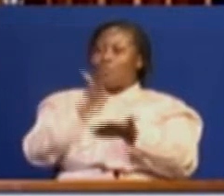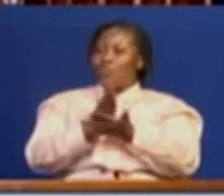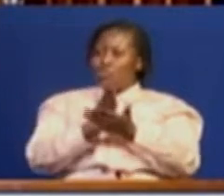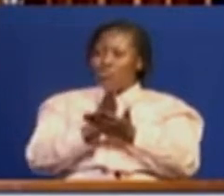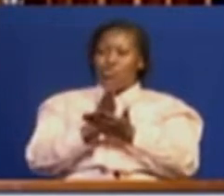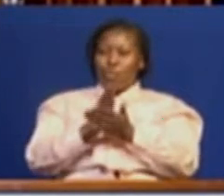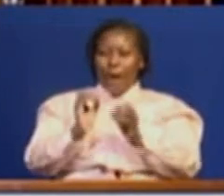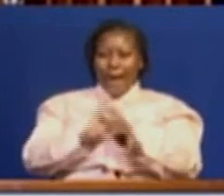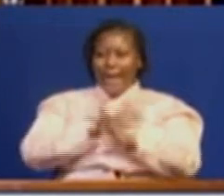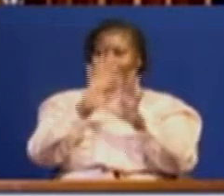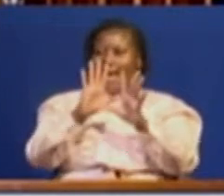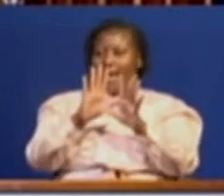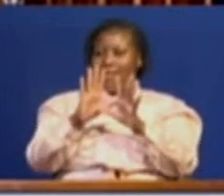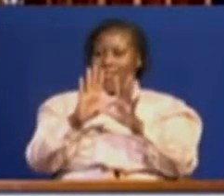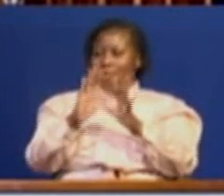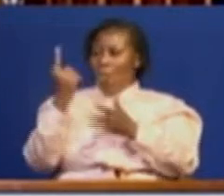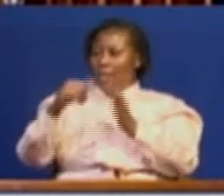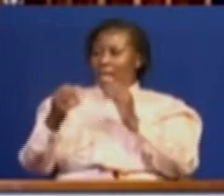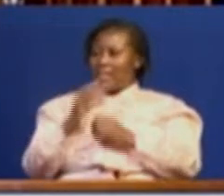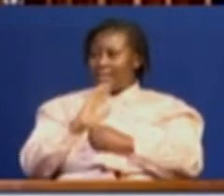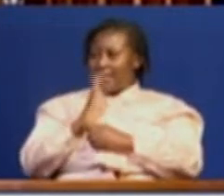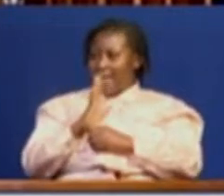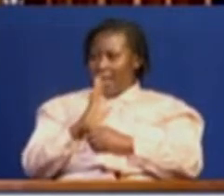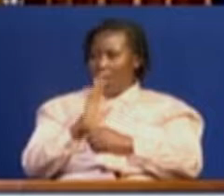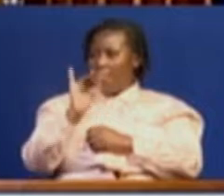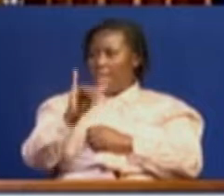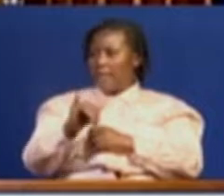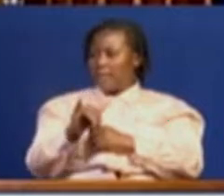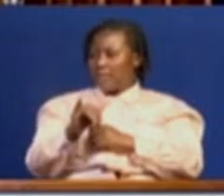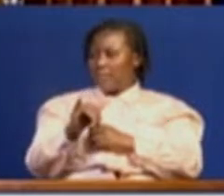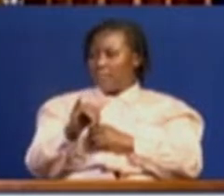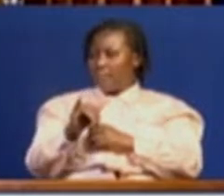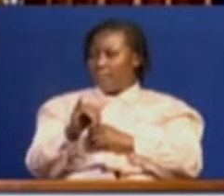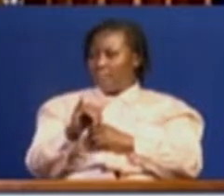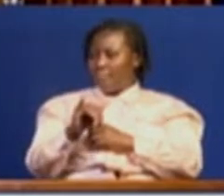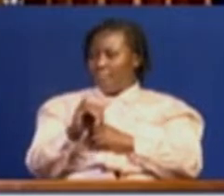true rendition of what has been said in that vernacular.